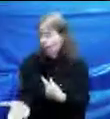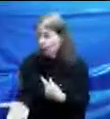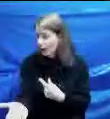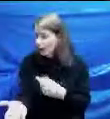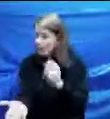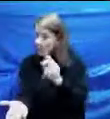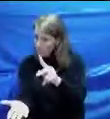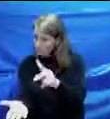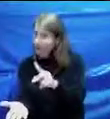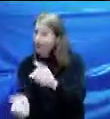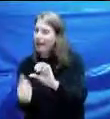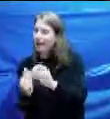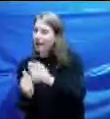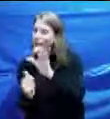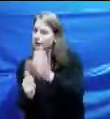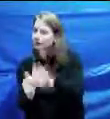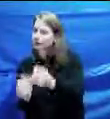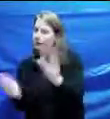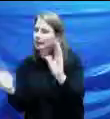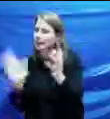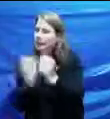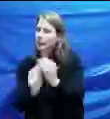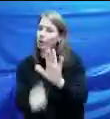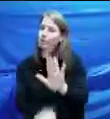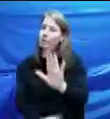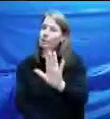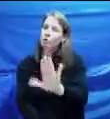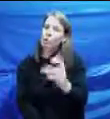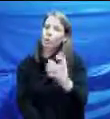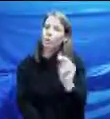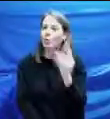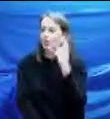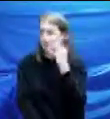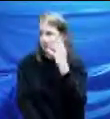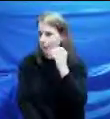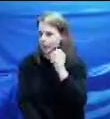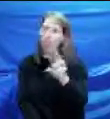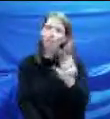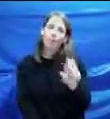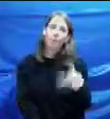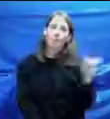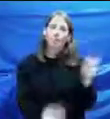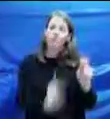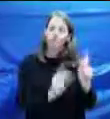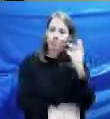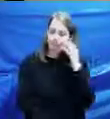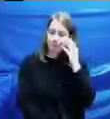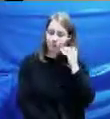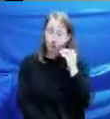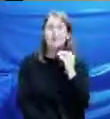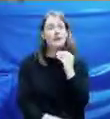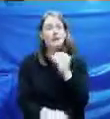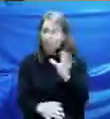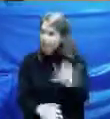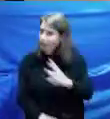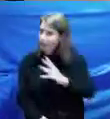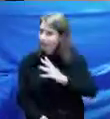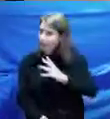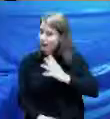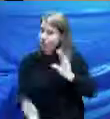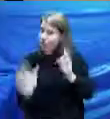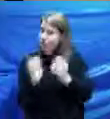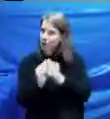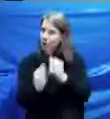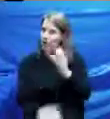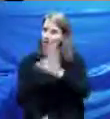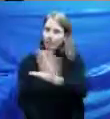others? Right. But it's more a matter of priority Right. and giving more time for the text to breathe and be the first source of investigation than eliminating any